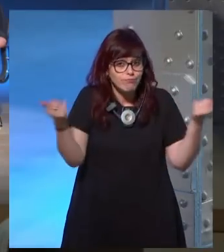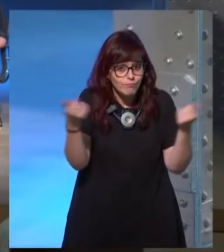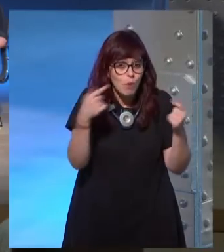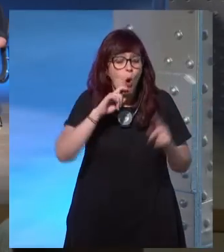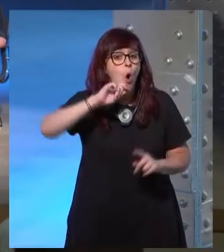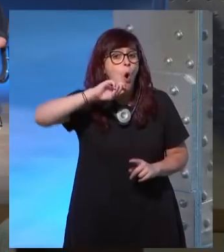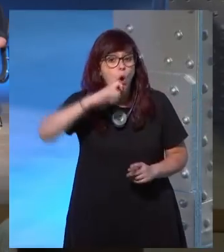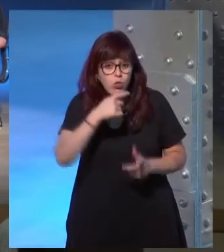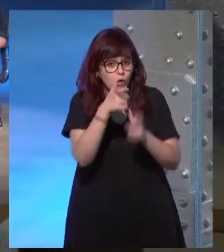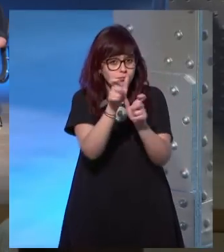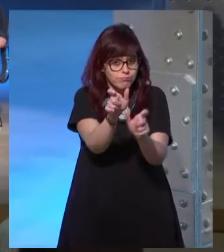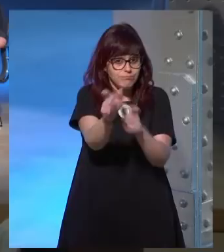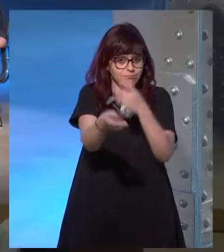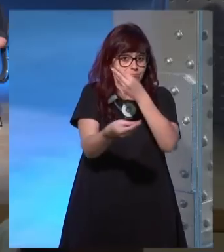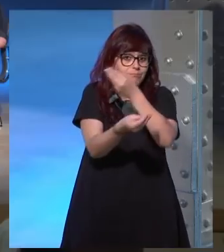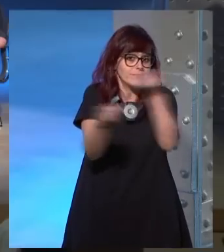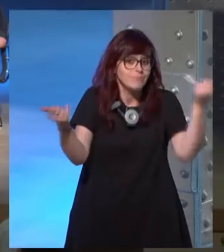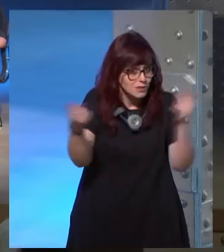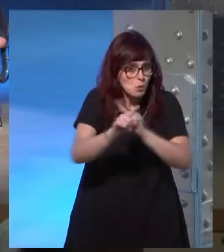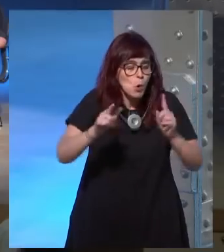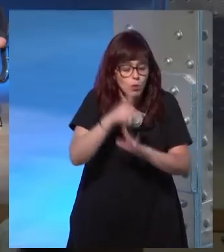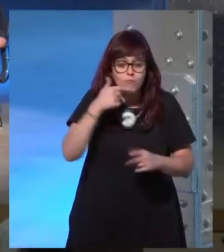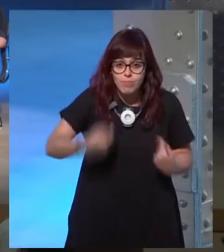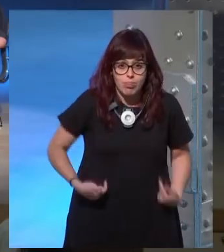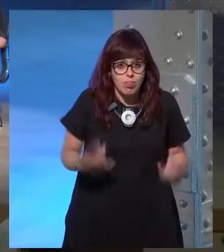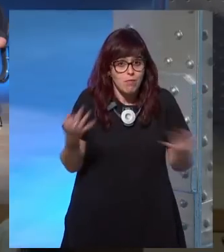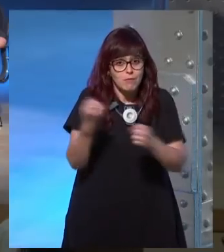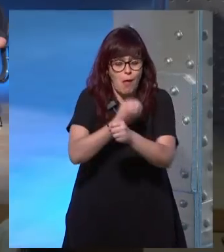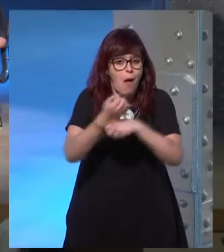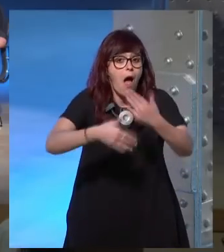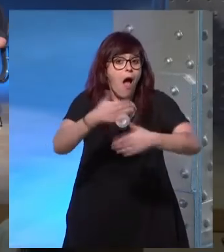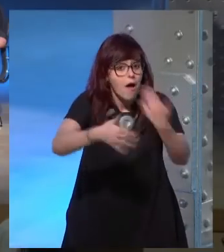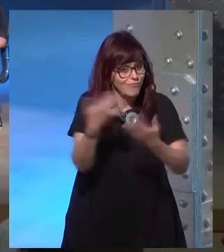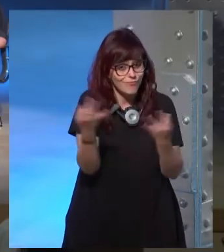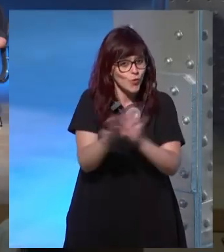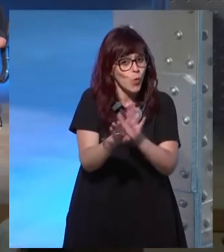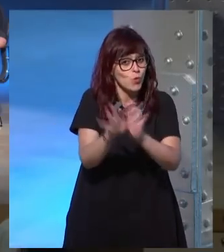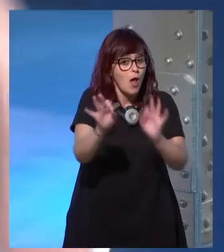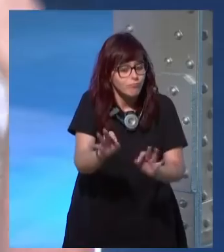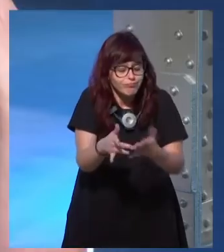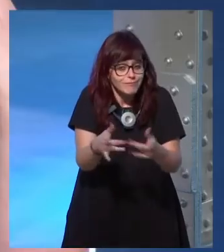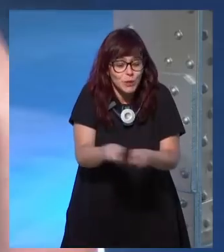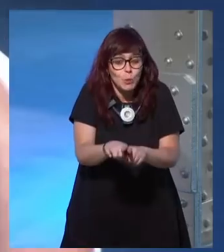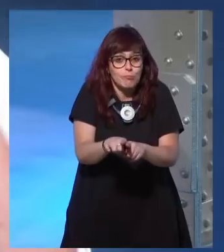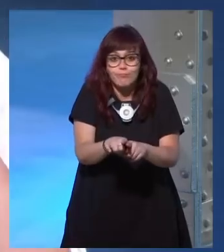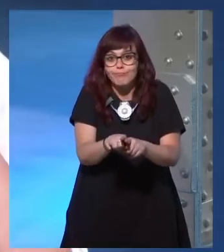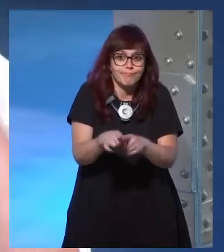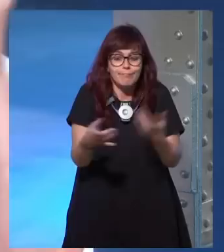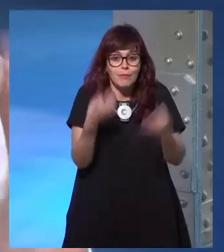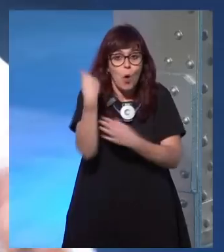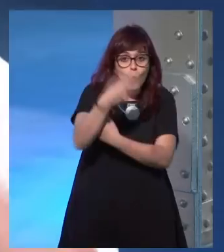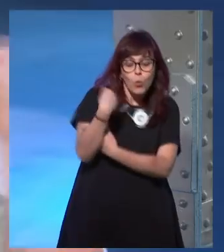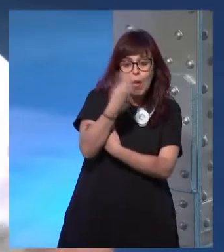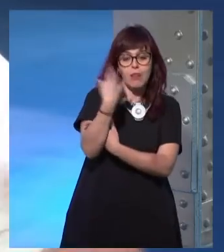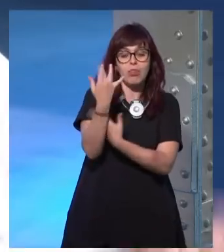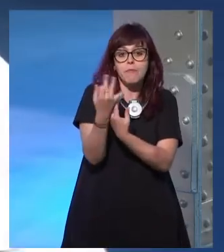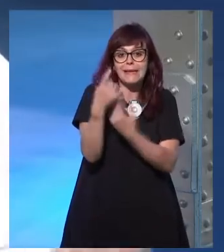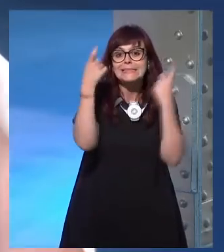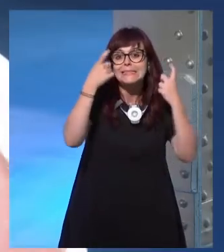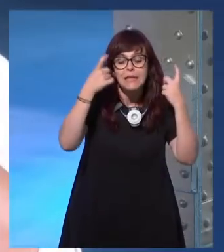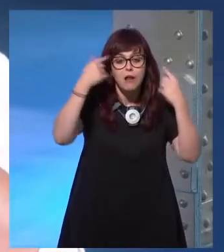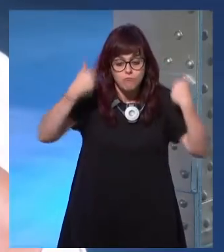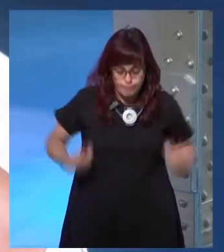a huge issue. But I have to do the work. I have to take care of myself and my headspace to ensure that I